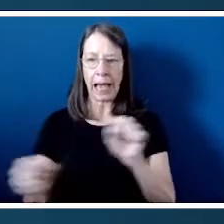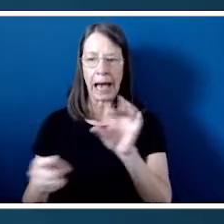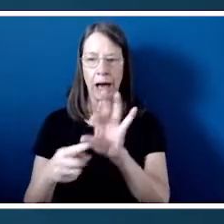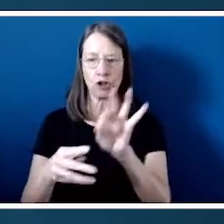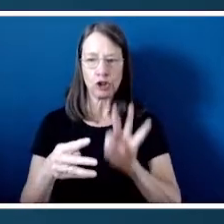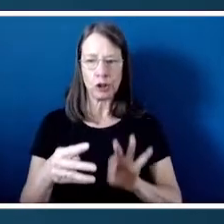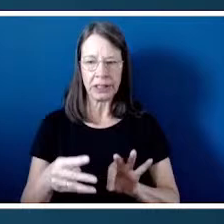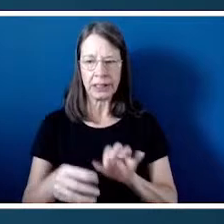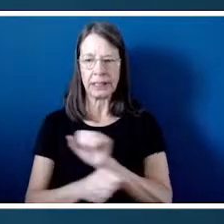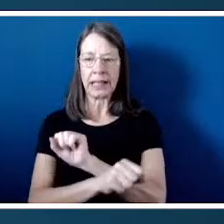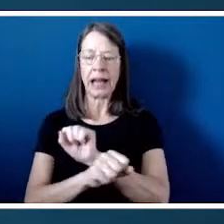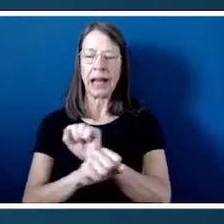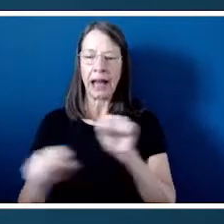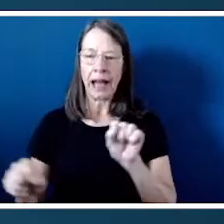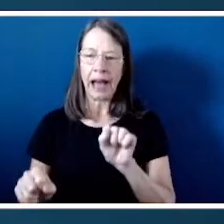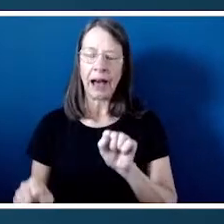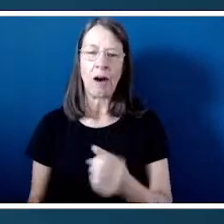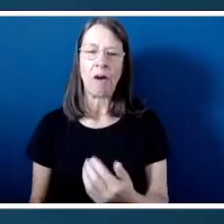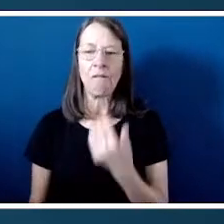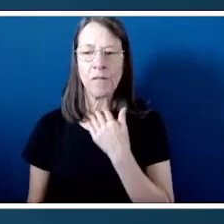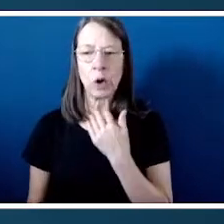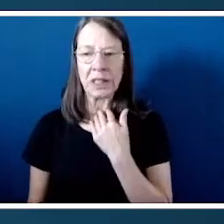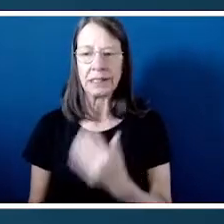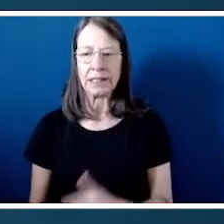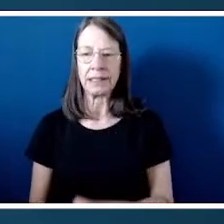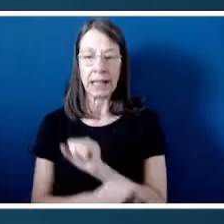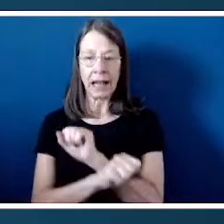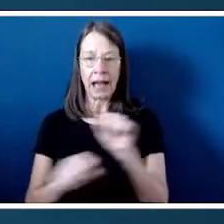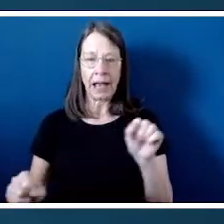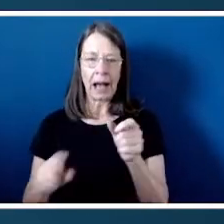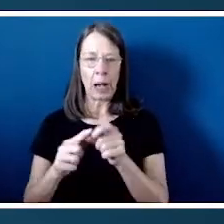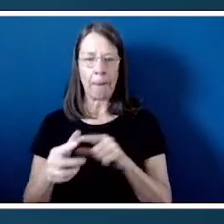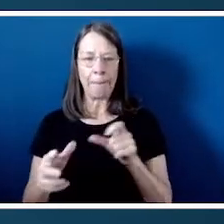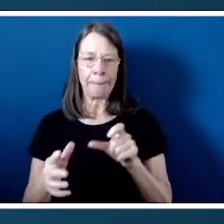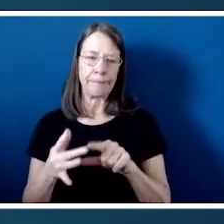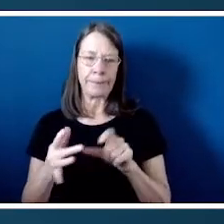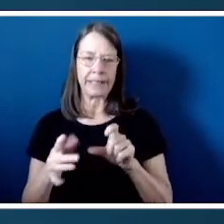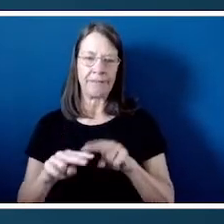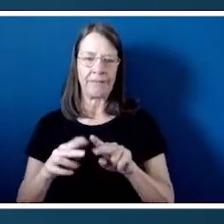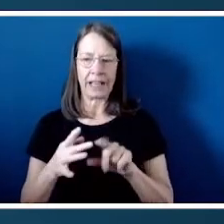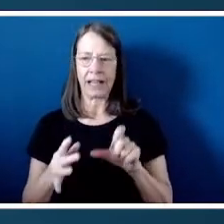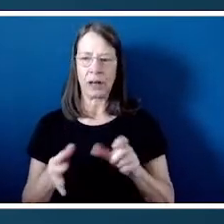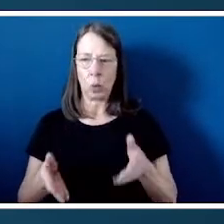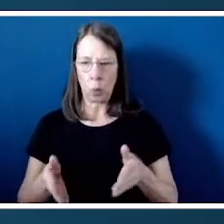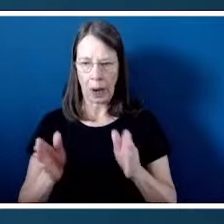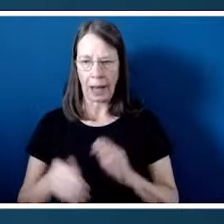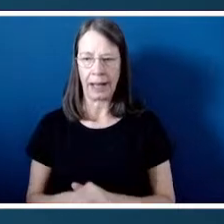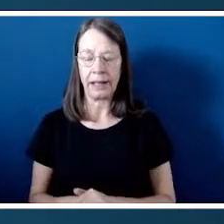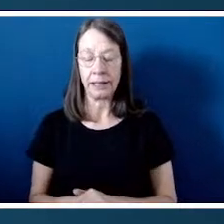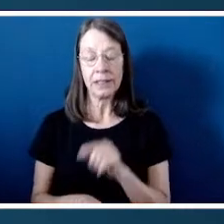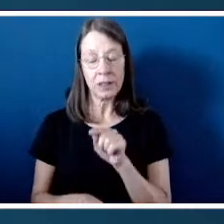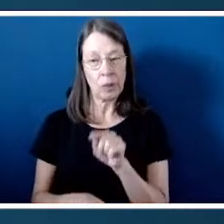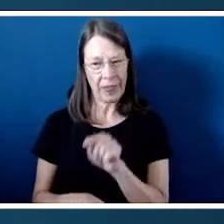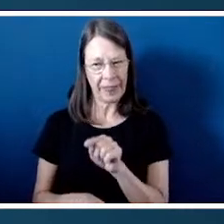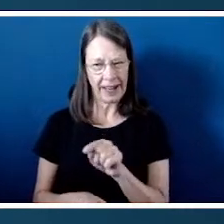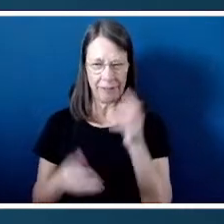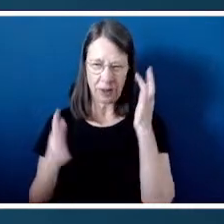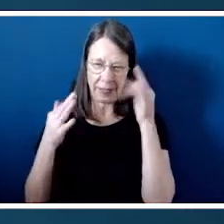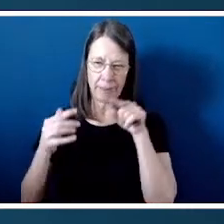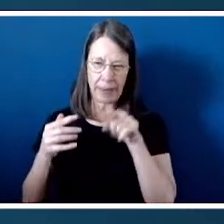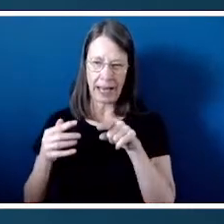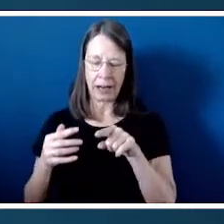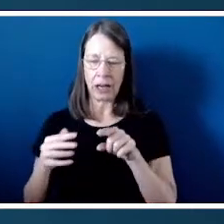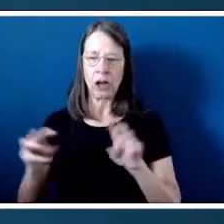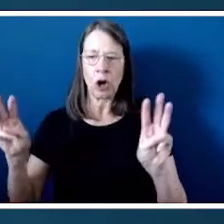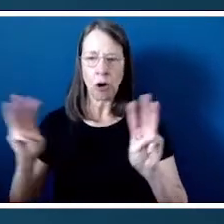Pacific way. And applied to the world of climate and development, this means